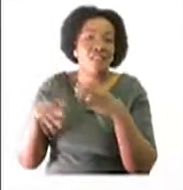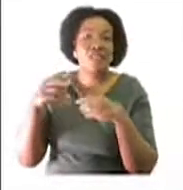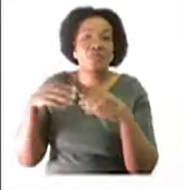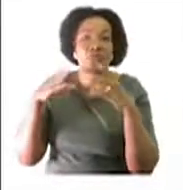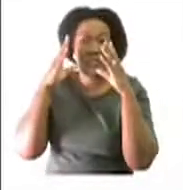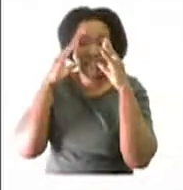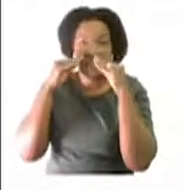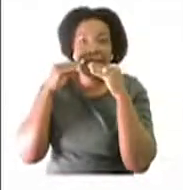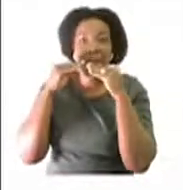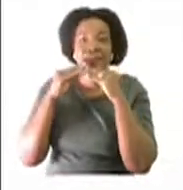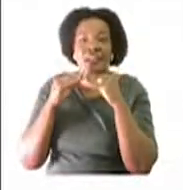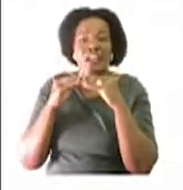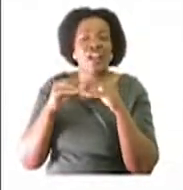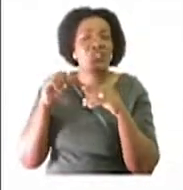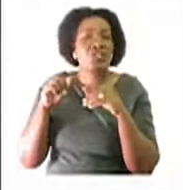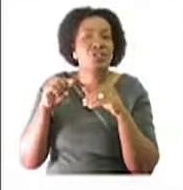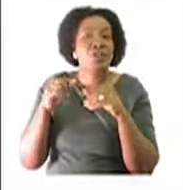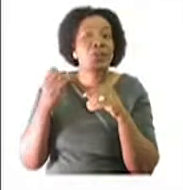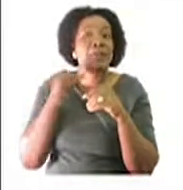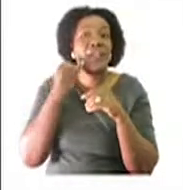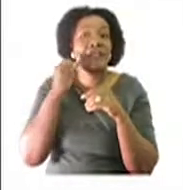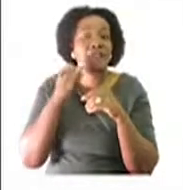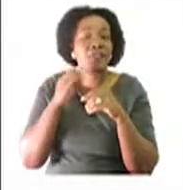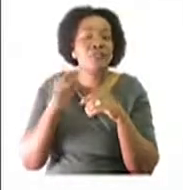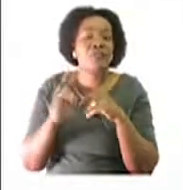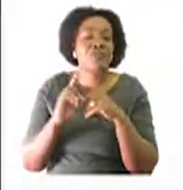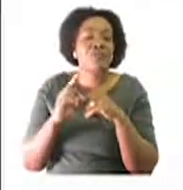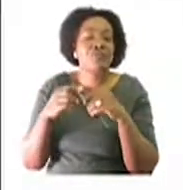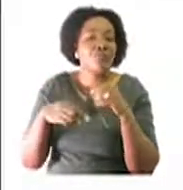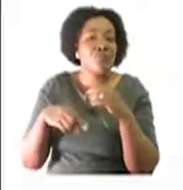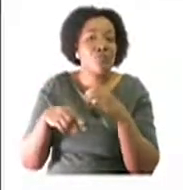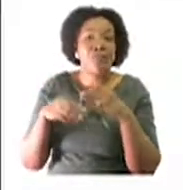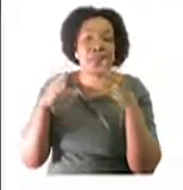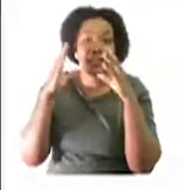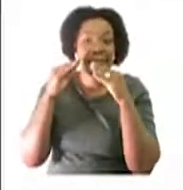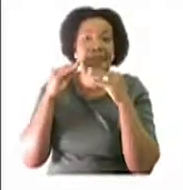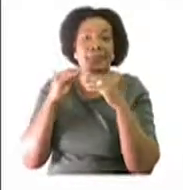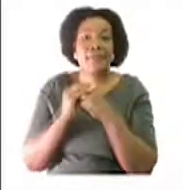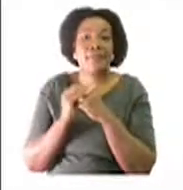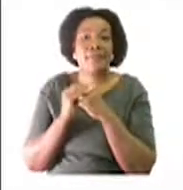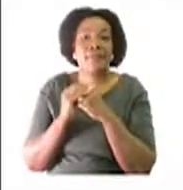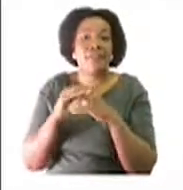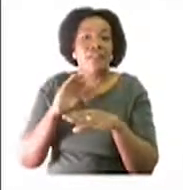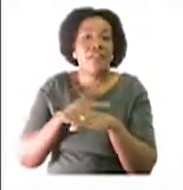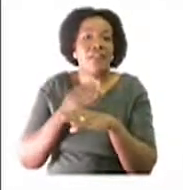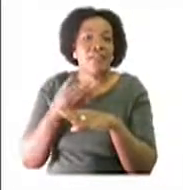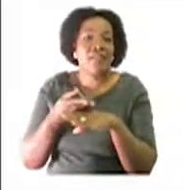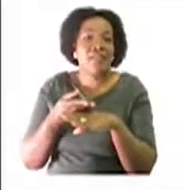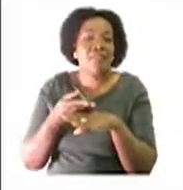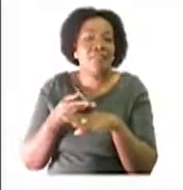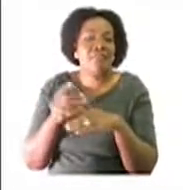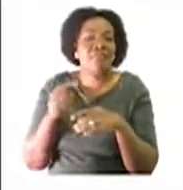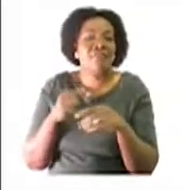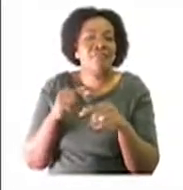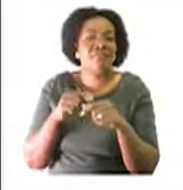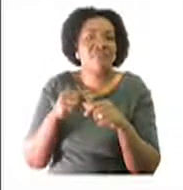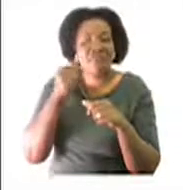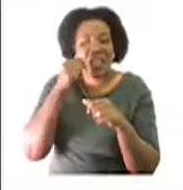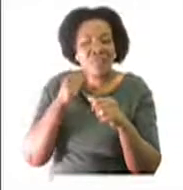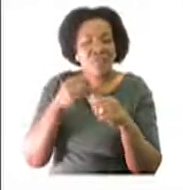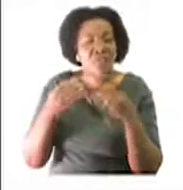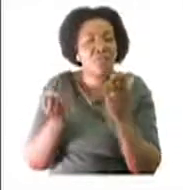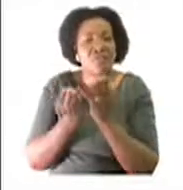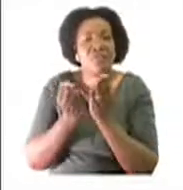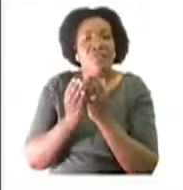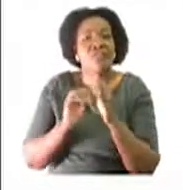it's something that you are ordered to do. You must go to sleep. For example, maybe you are having school tomorrow, so you